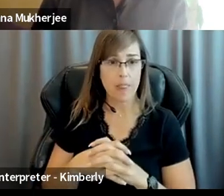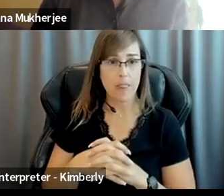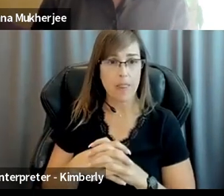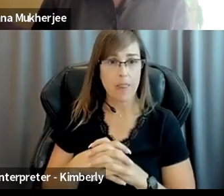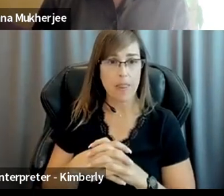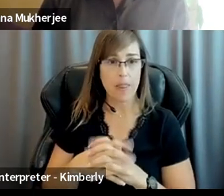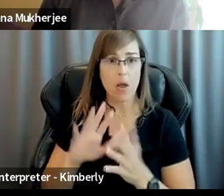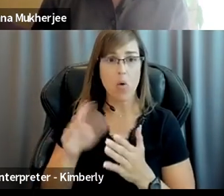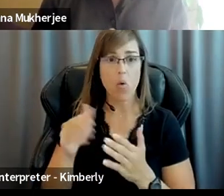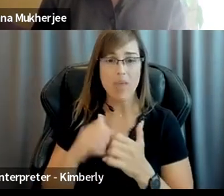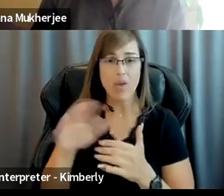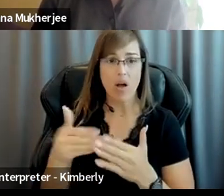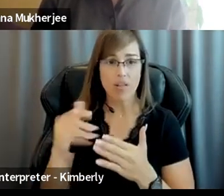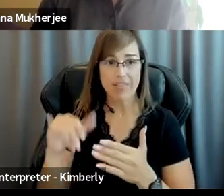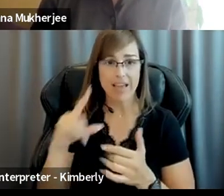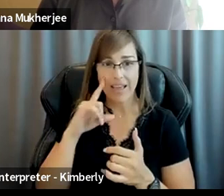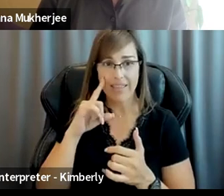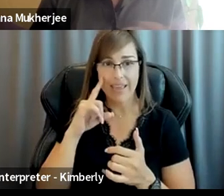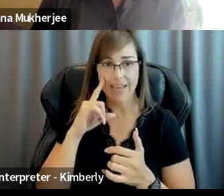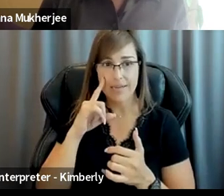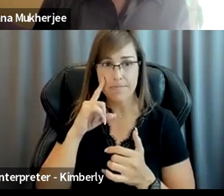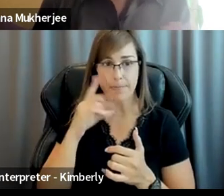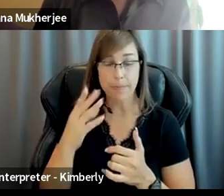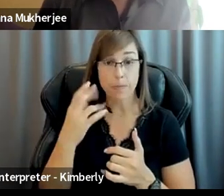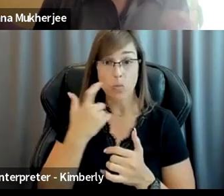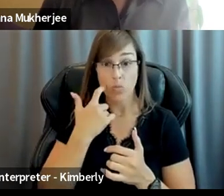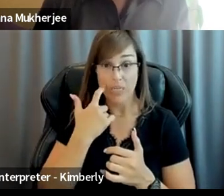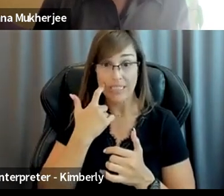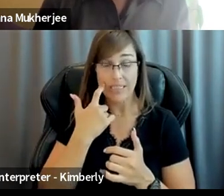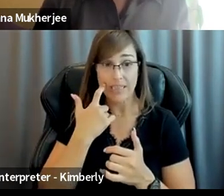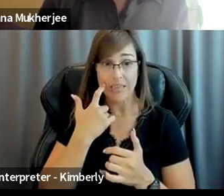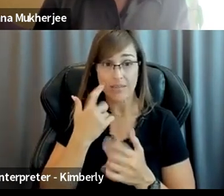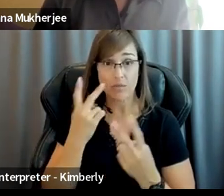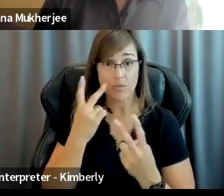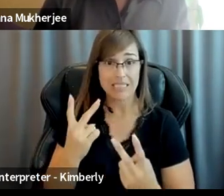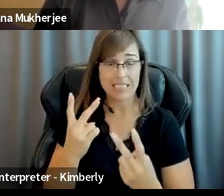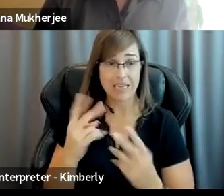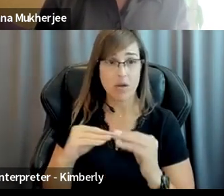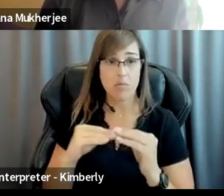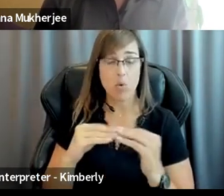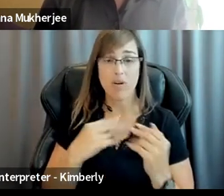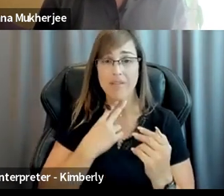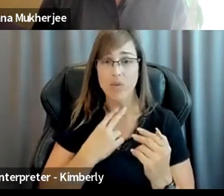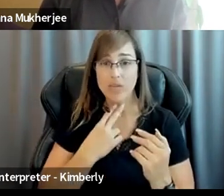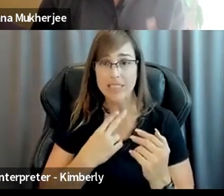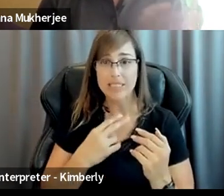And all of that said, I think there is, recently we are seeing kind of more voices